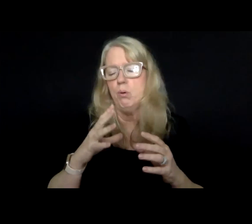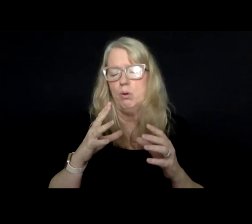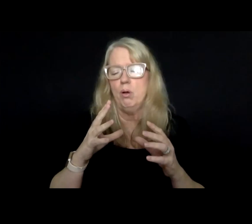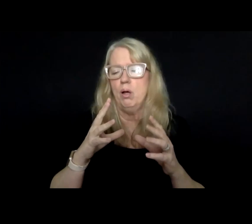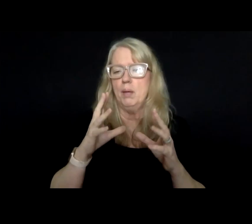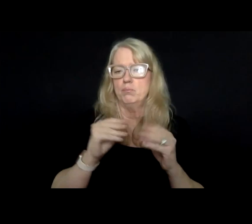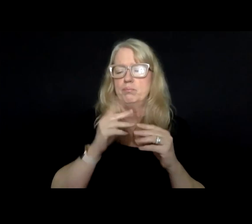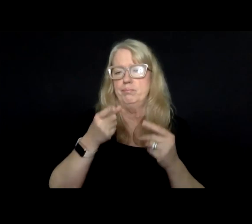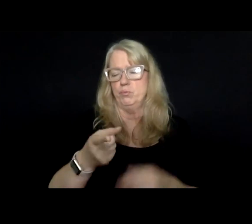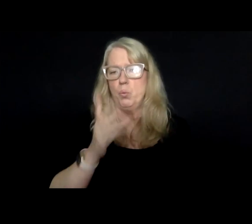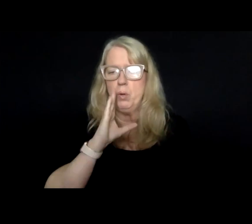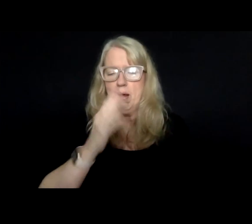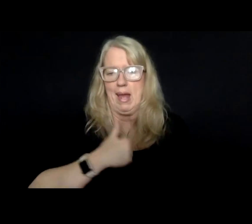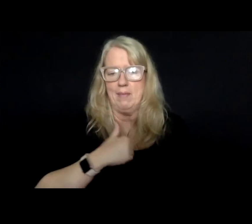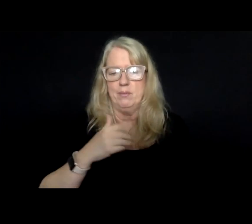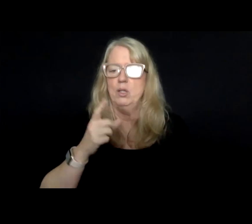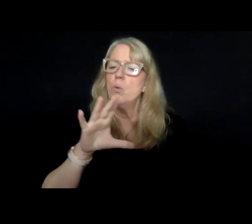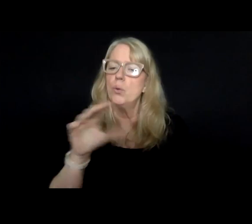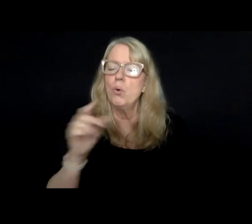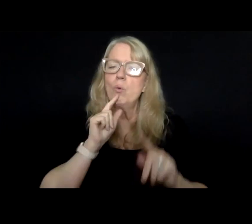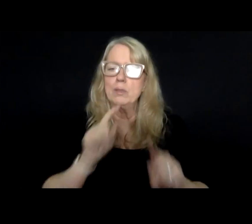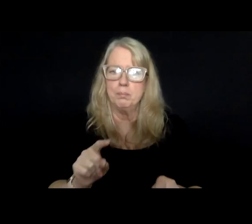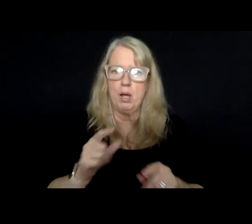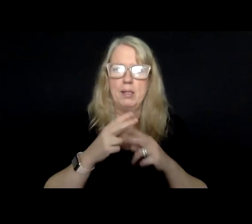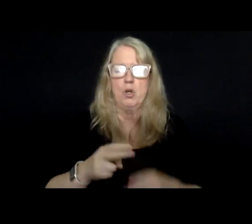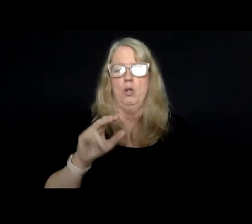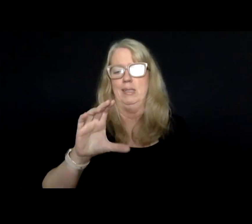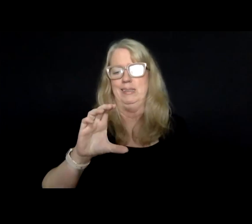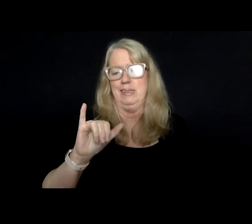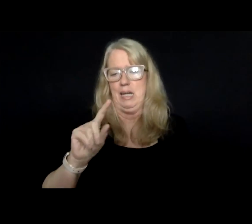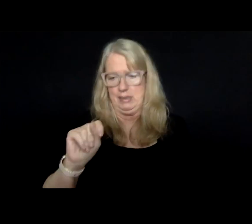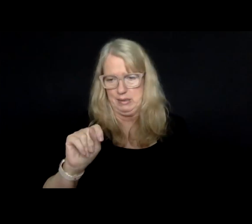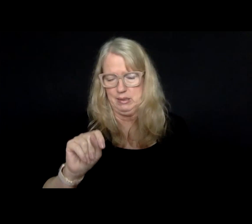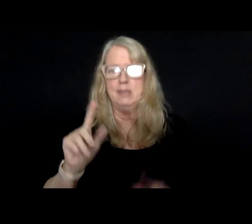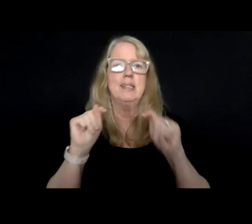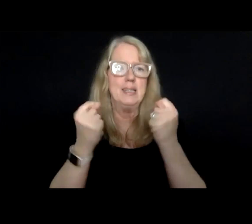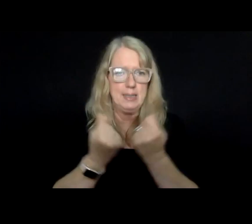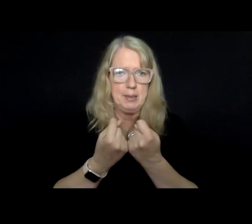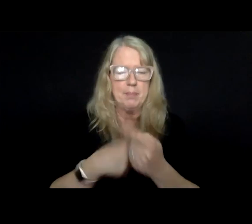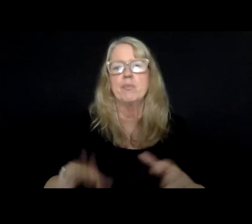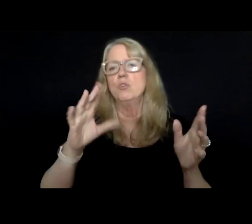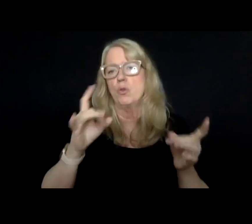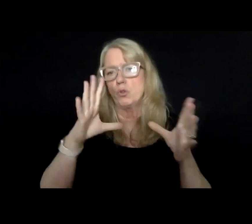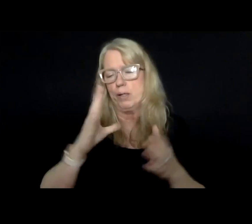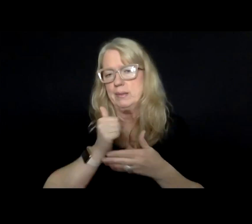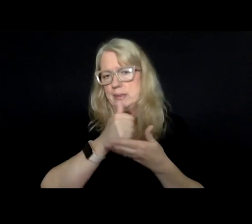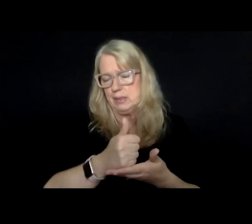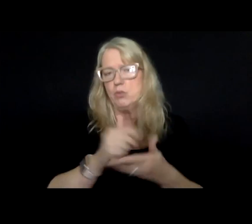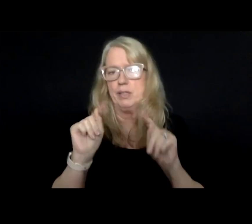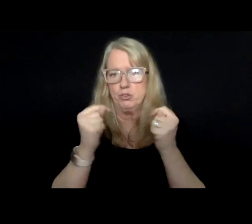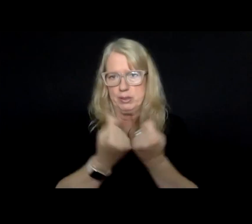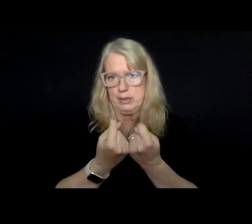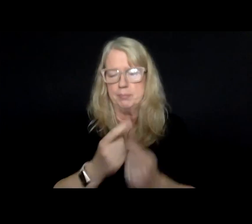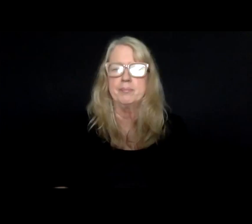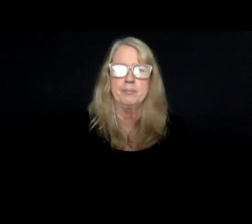have what we call our co-responder model is called the CIT team, a crisis intervention team. And basically